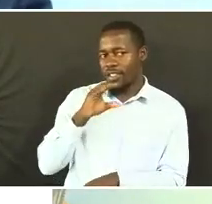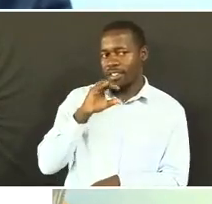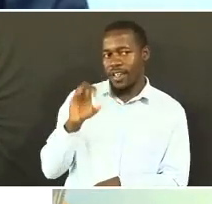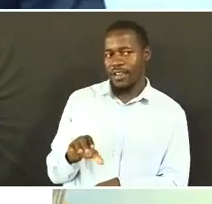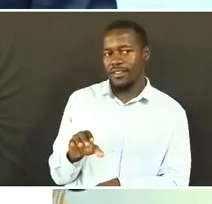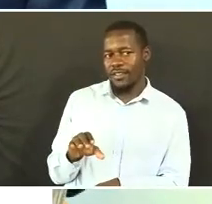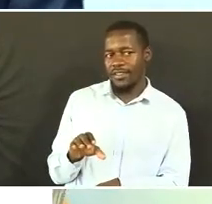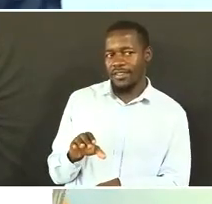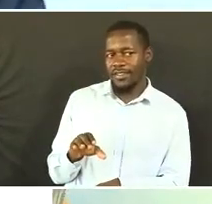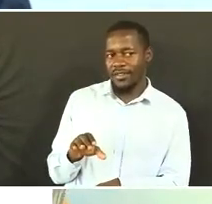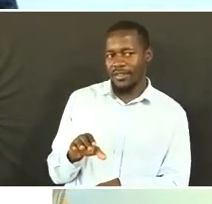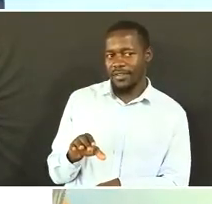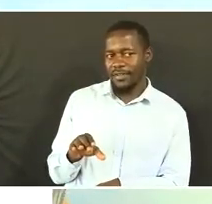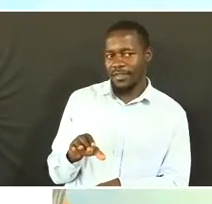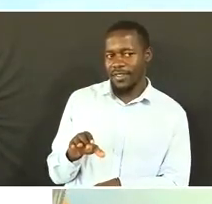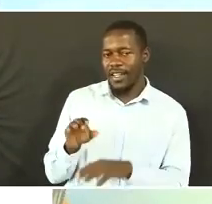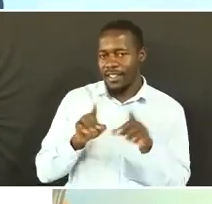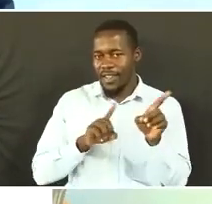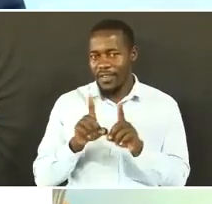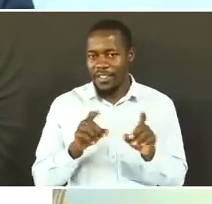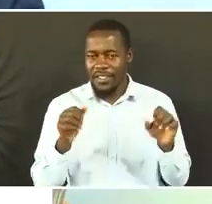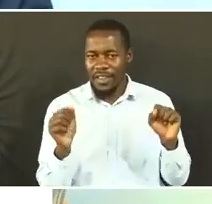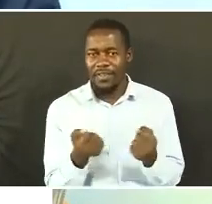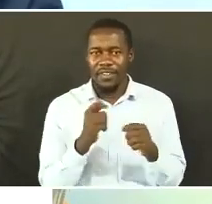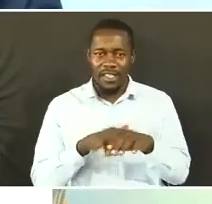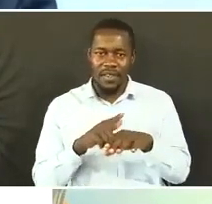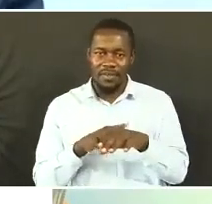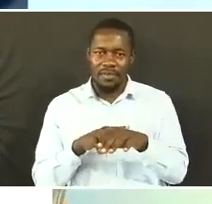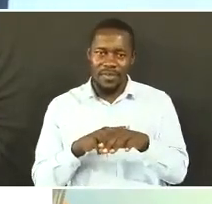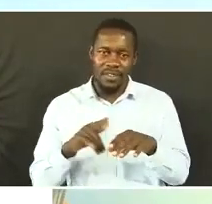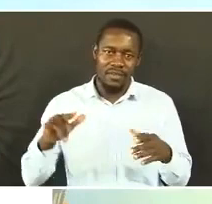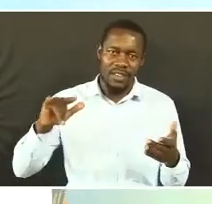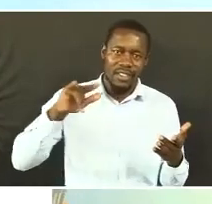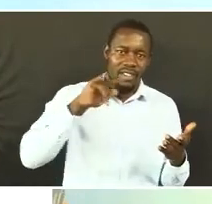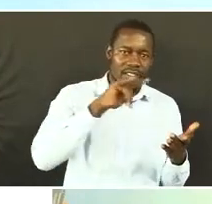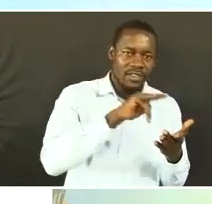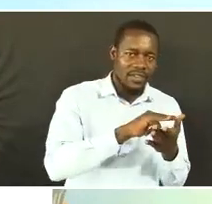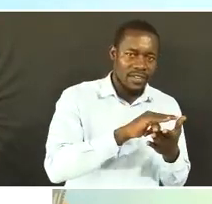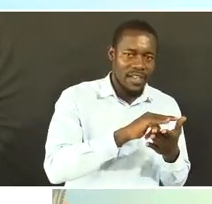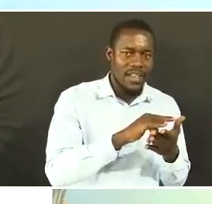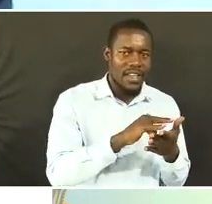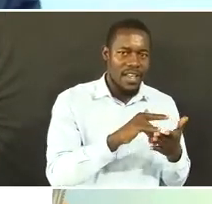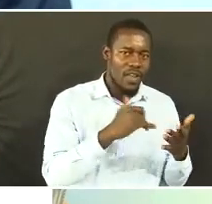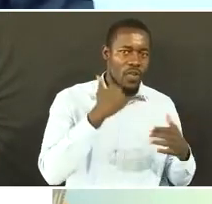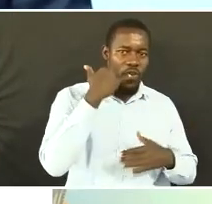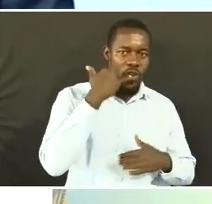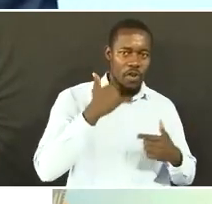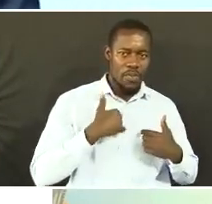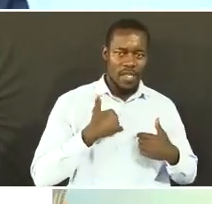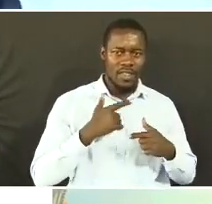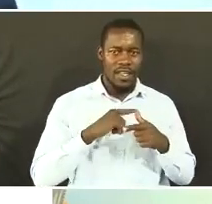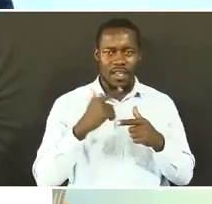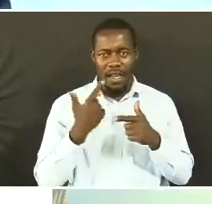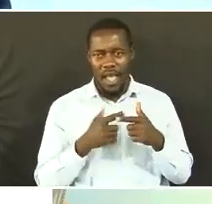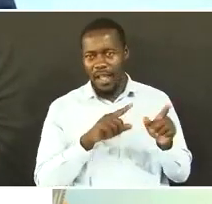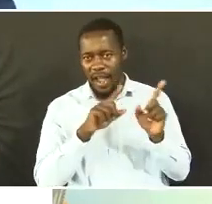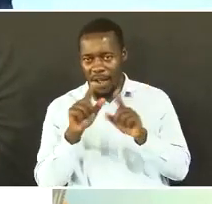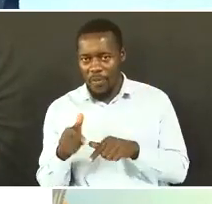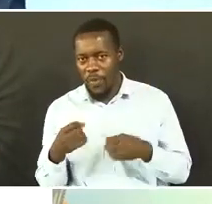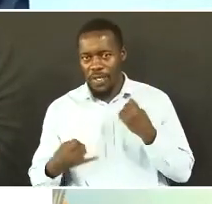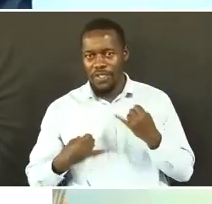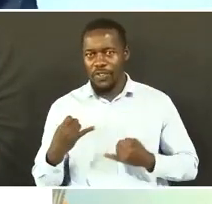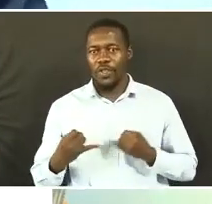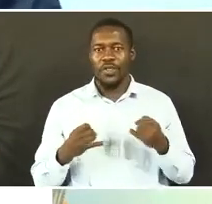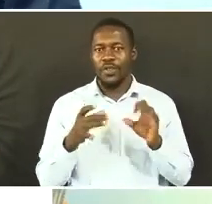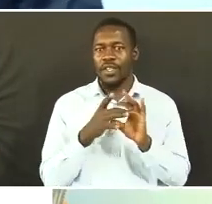Translated, travel well, travel safely. When you land, just give me a shout. I got something interesting we can do. On our